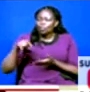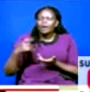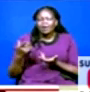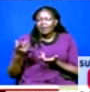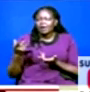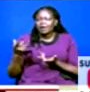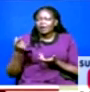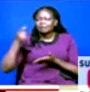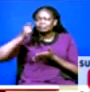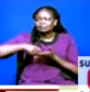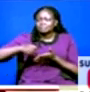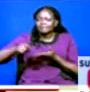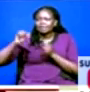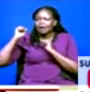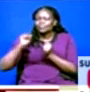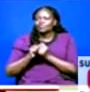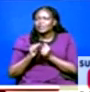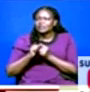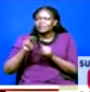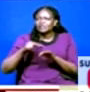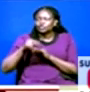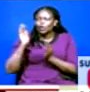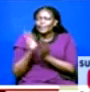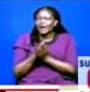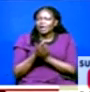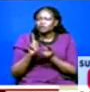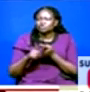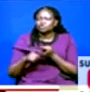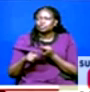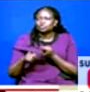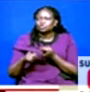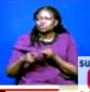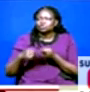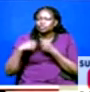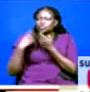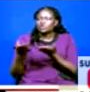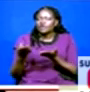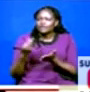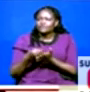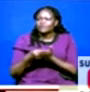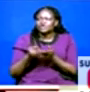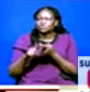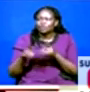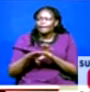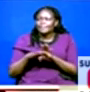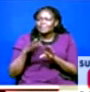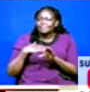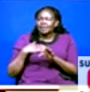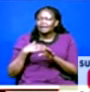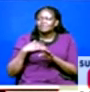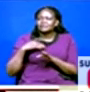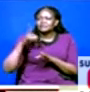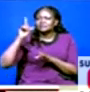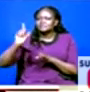sign an agreement with the National Bank to be able to provide funding to our members at an affordable